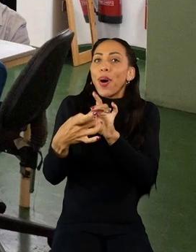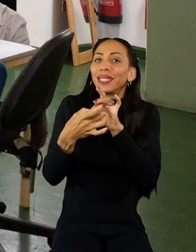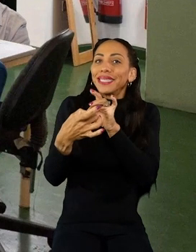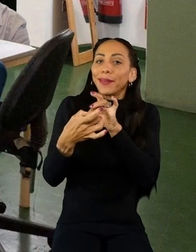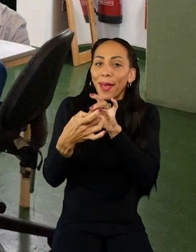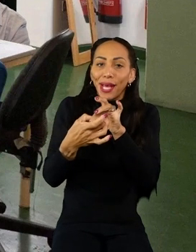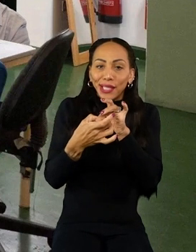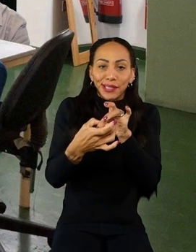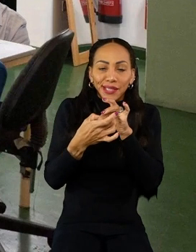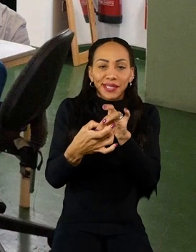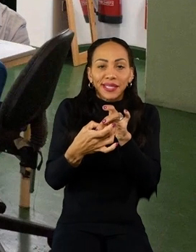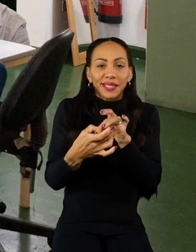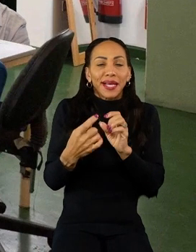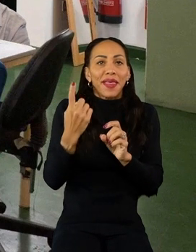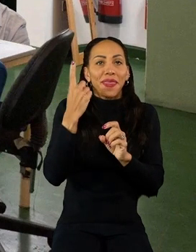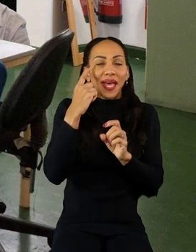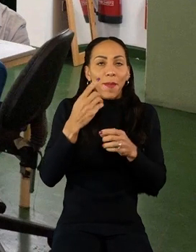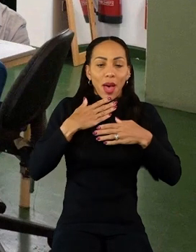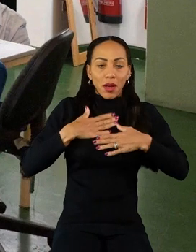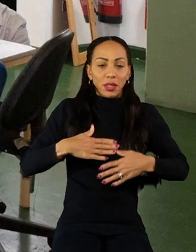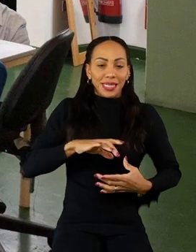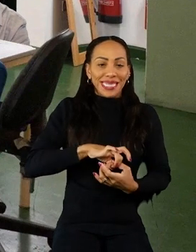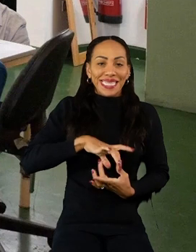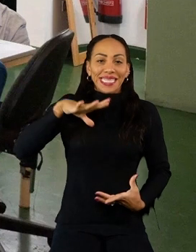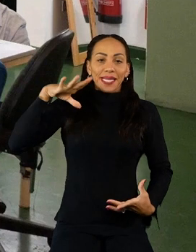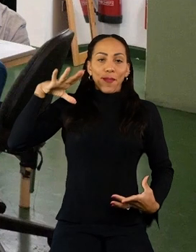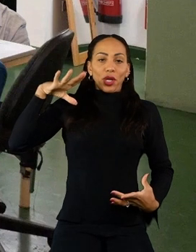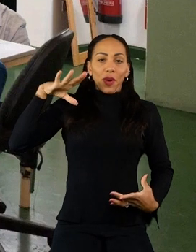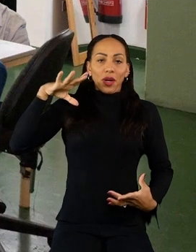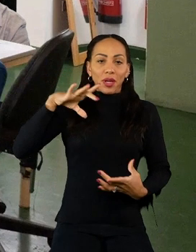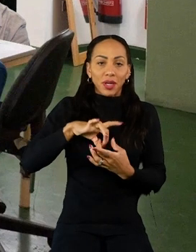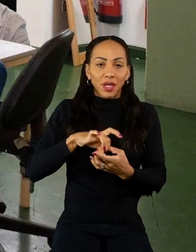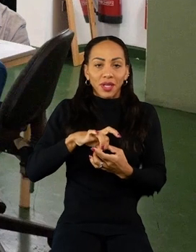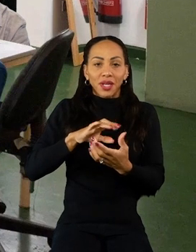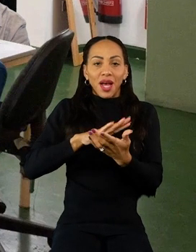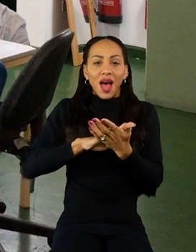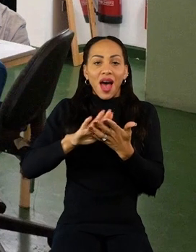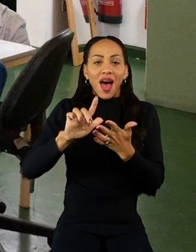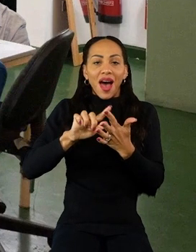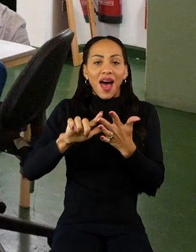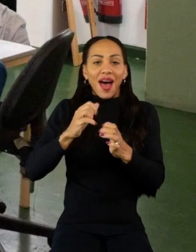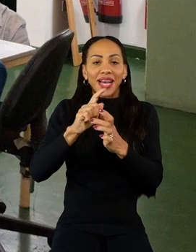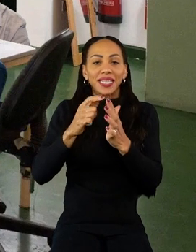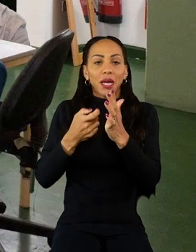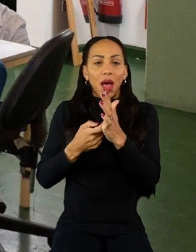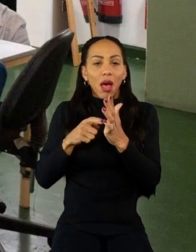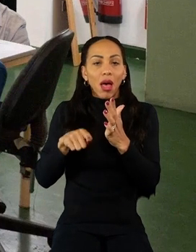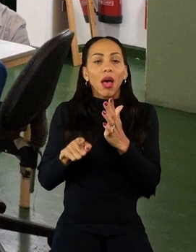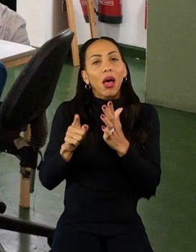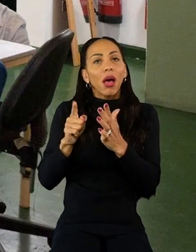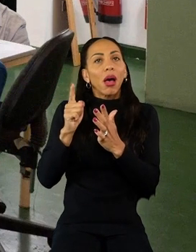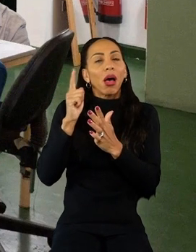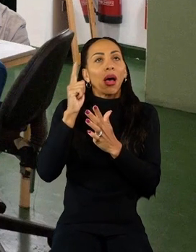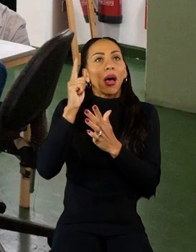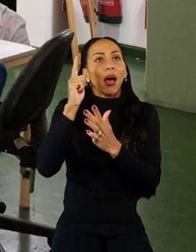with participating with others. And I'm very interested in ideas about disembodiment and re-embodiment. And I use this metaphor